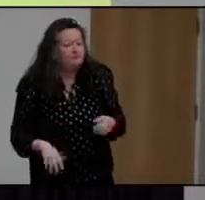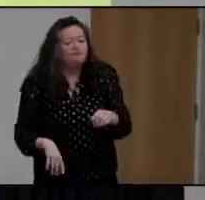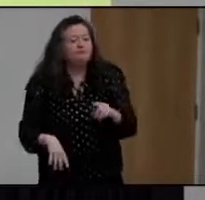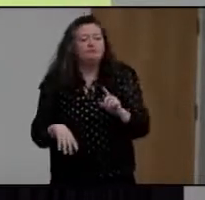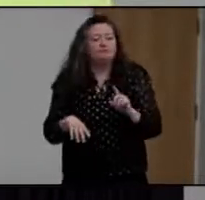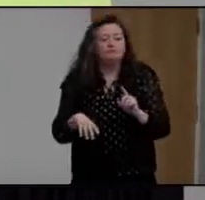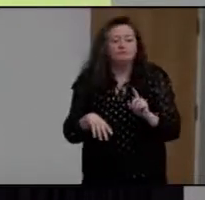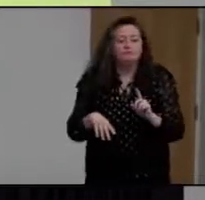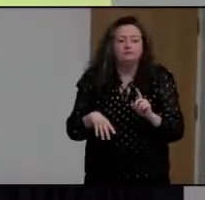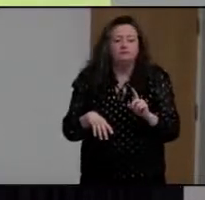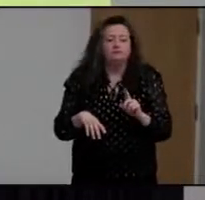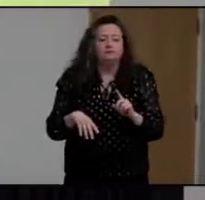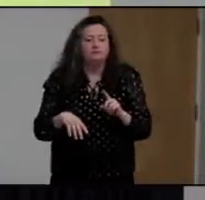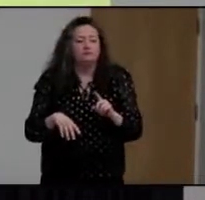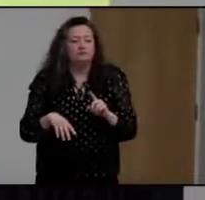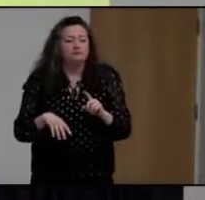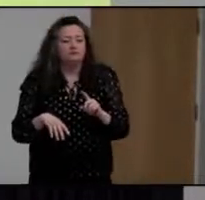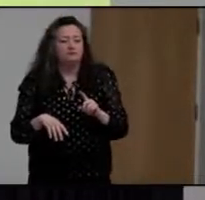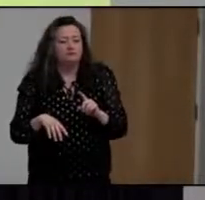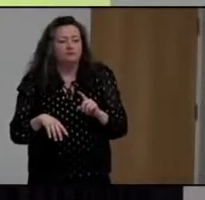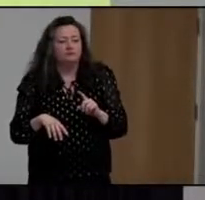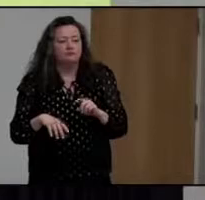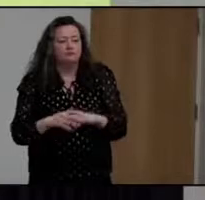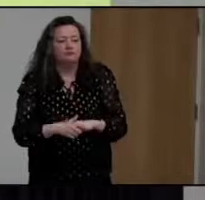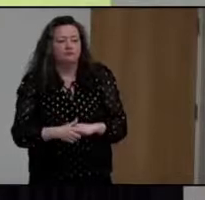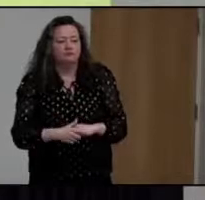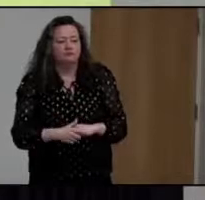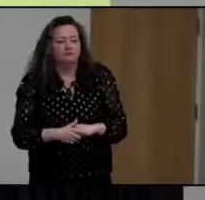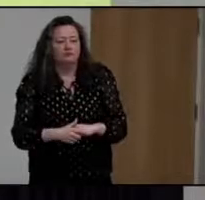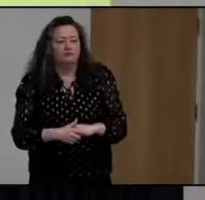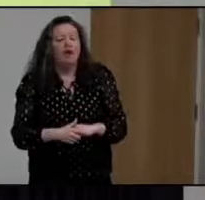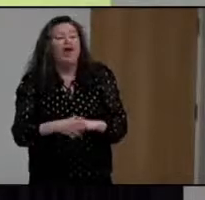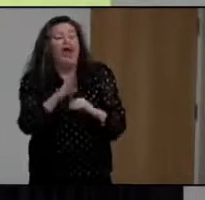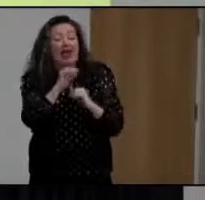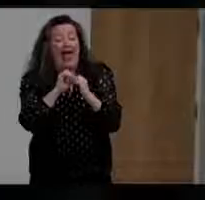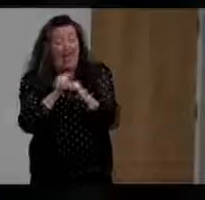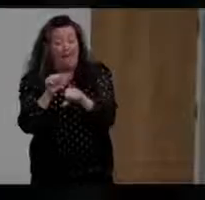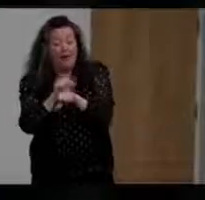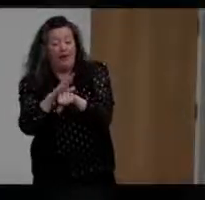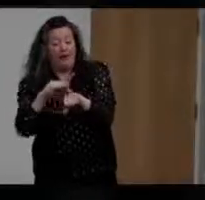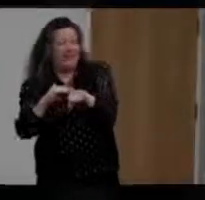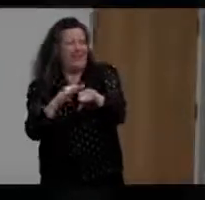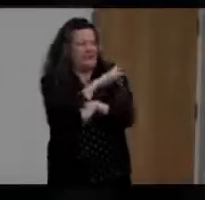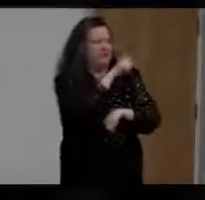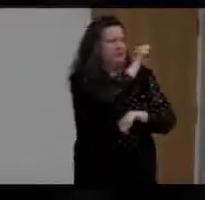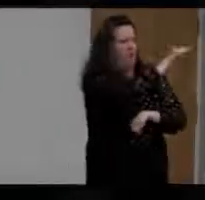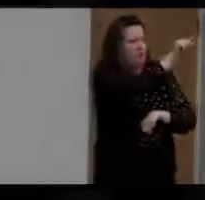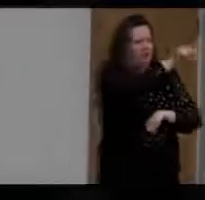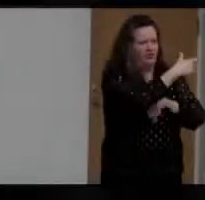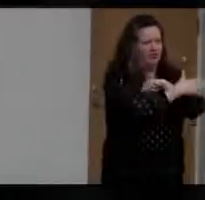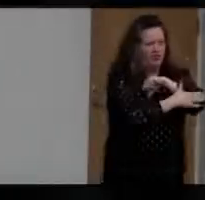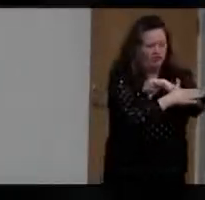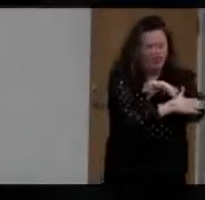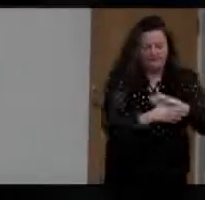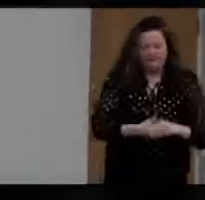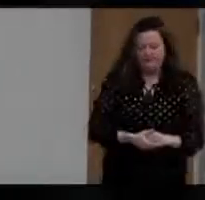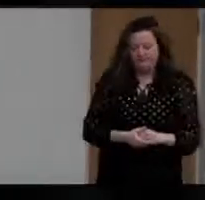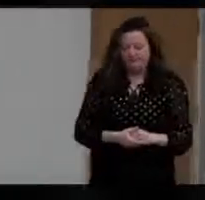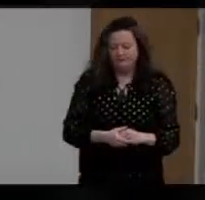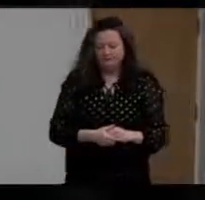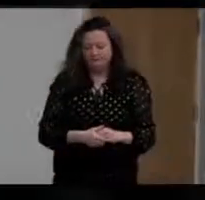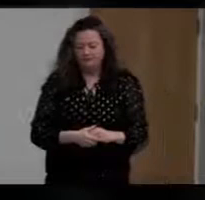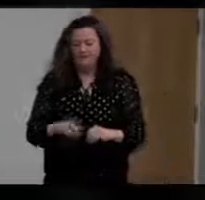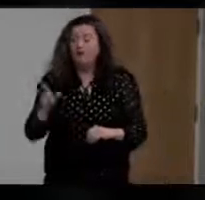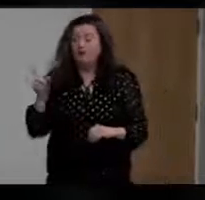say easy, but it's straightforward. The path is straightforward. So what drew me back to Alberta was population level data,